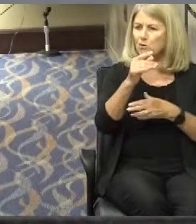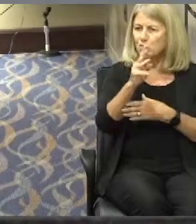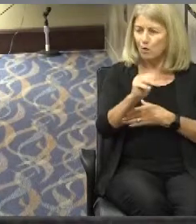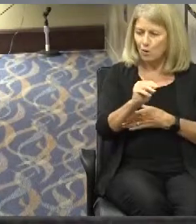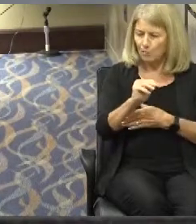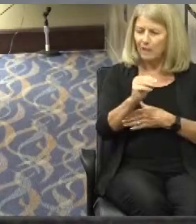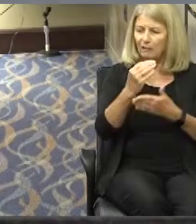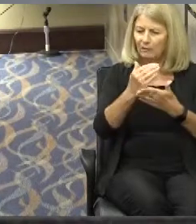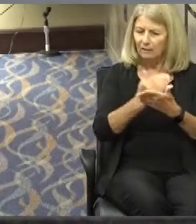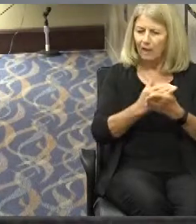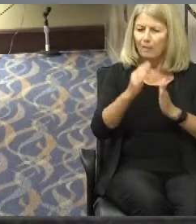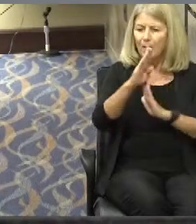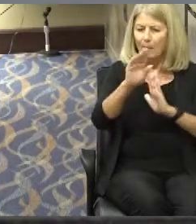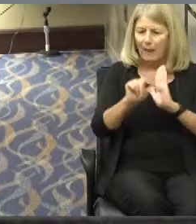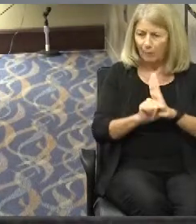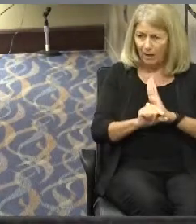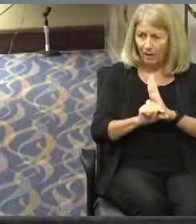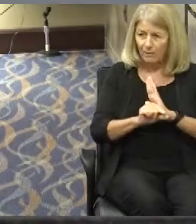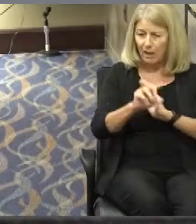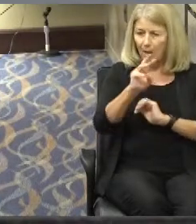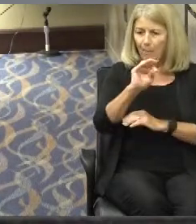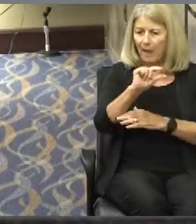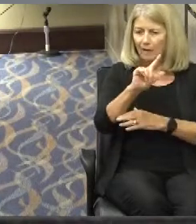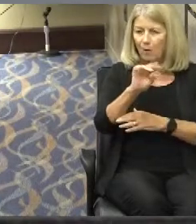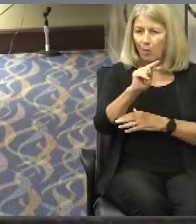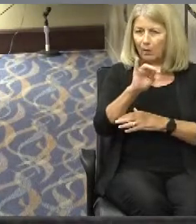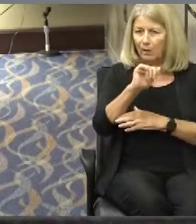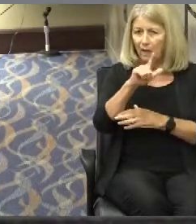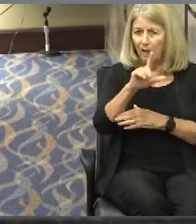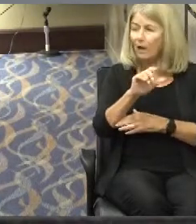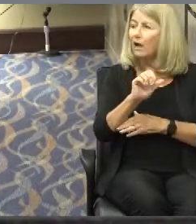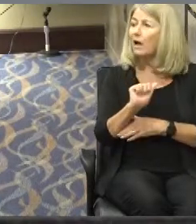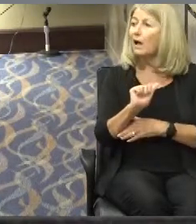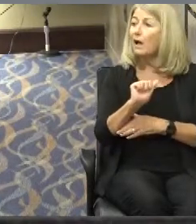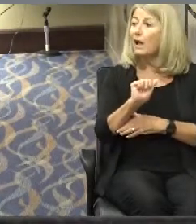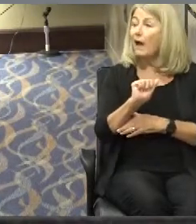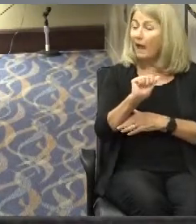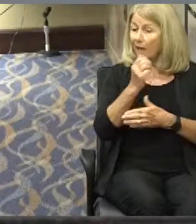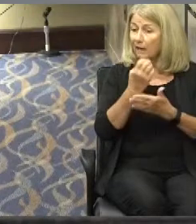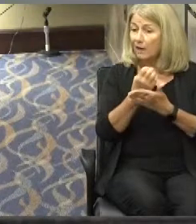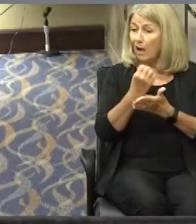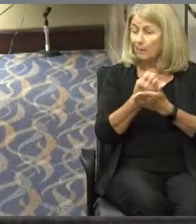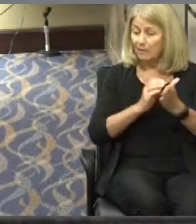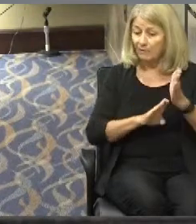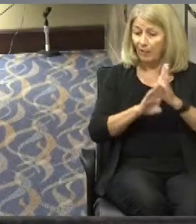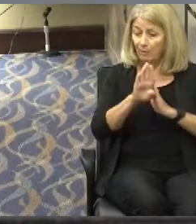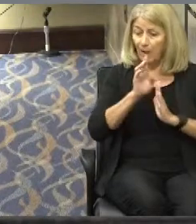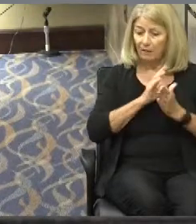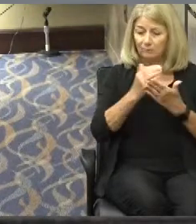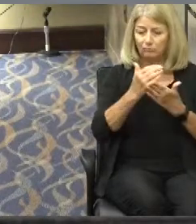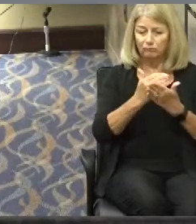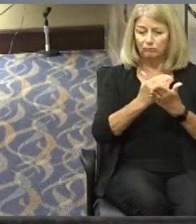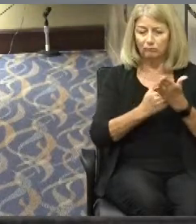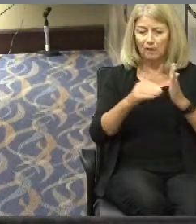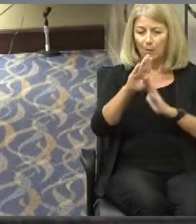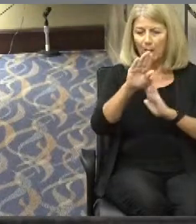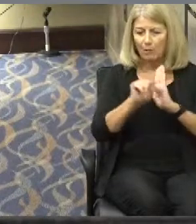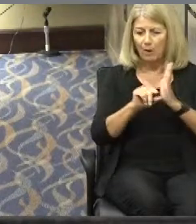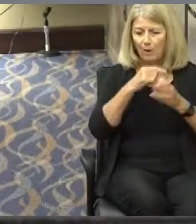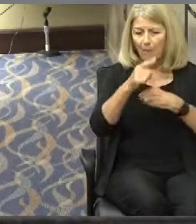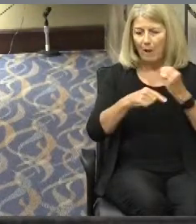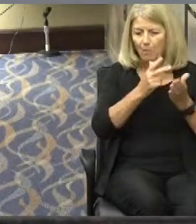the Magnolia Economic Development Project. I listed in the item's background regarding the